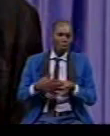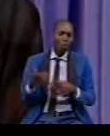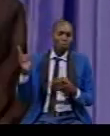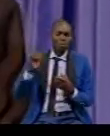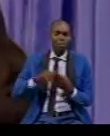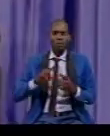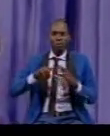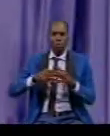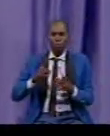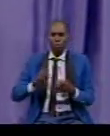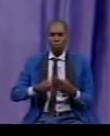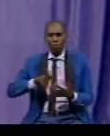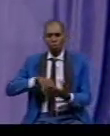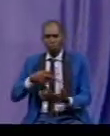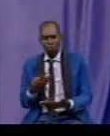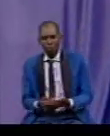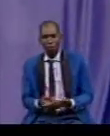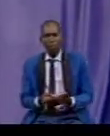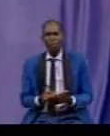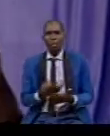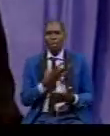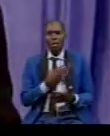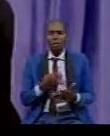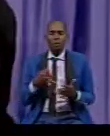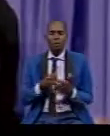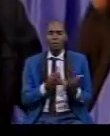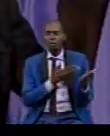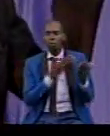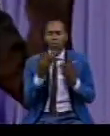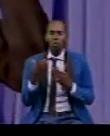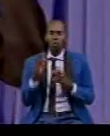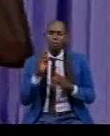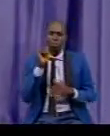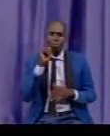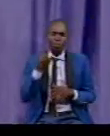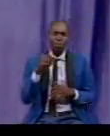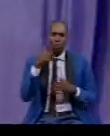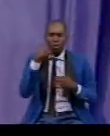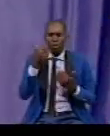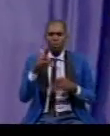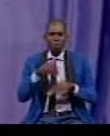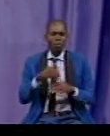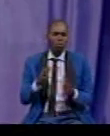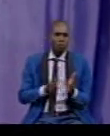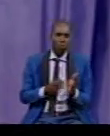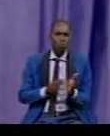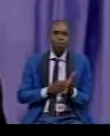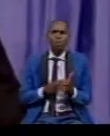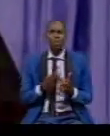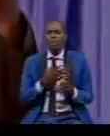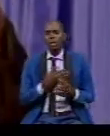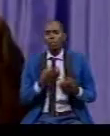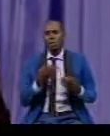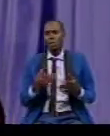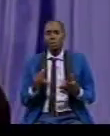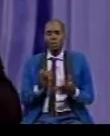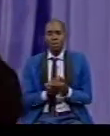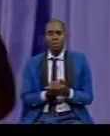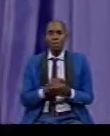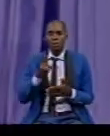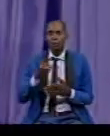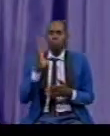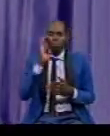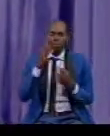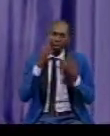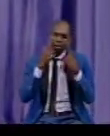thou canst believe. You believe in Christ tonight. How do I sure I believe in Christ?